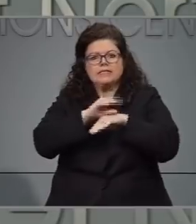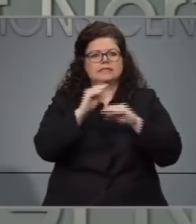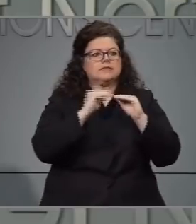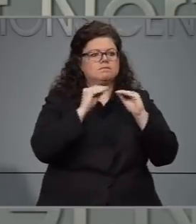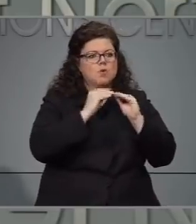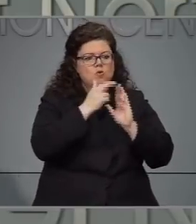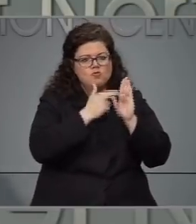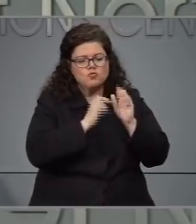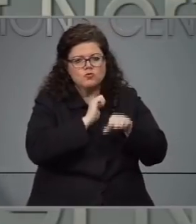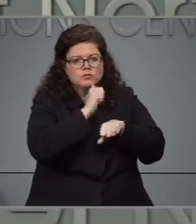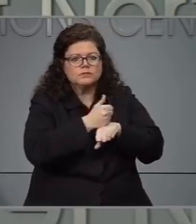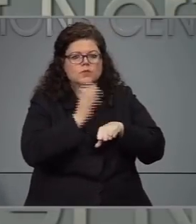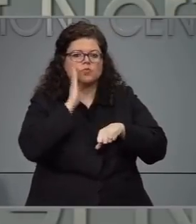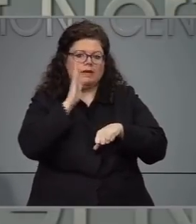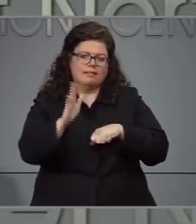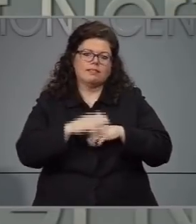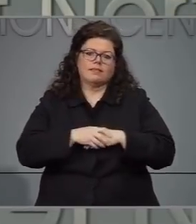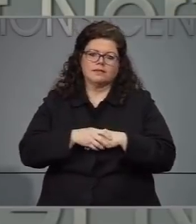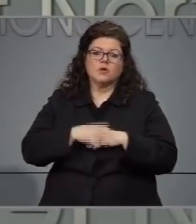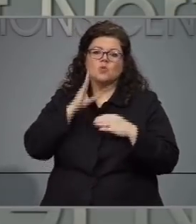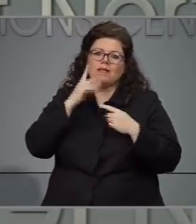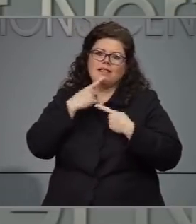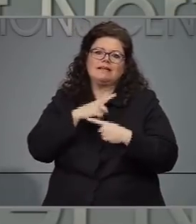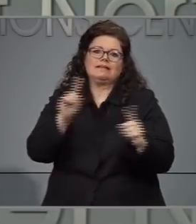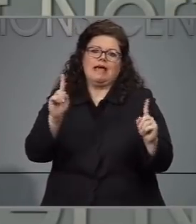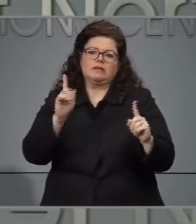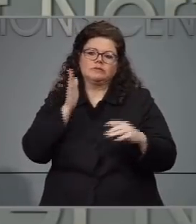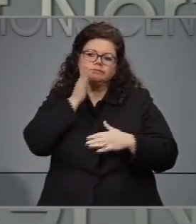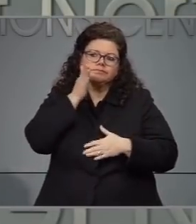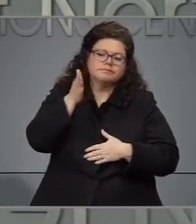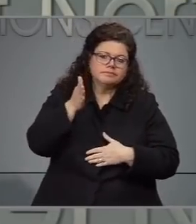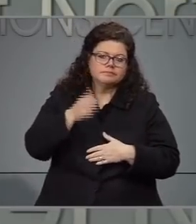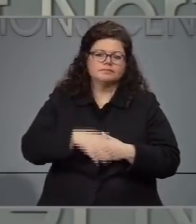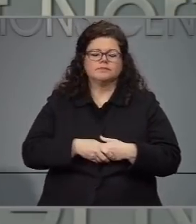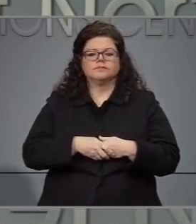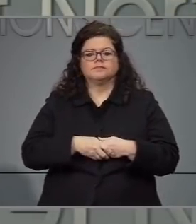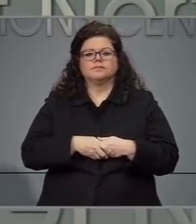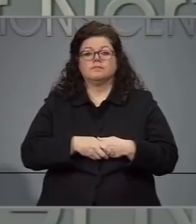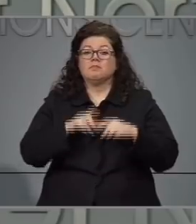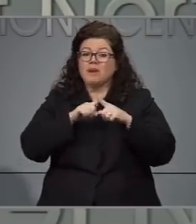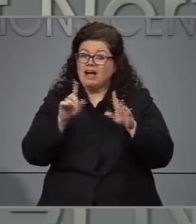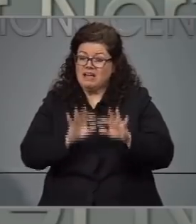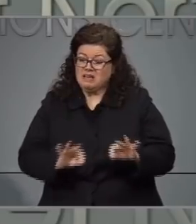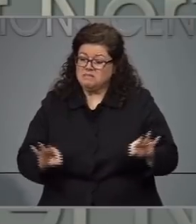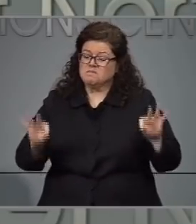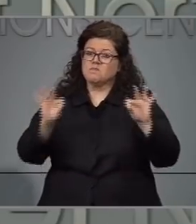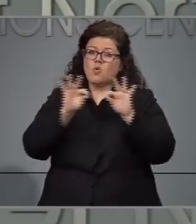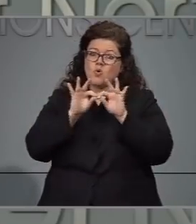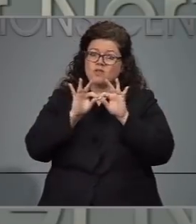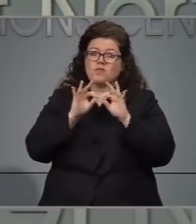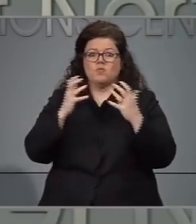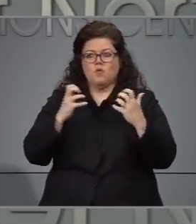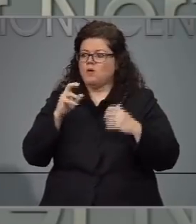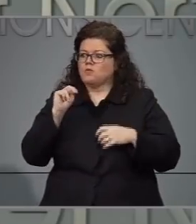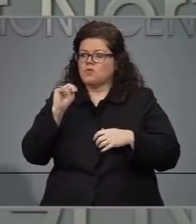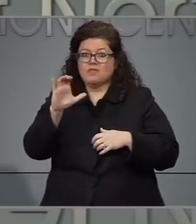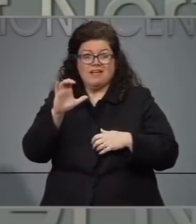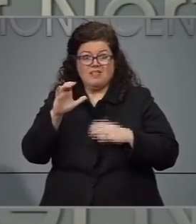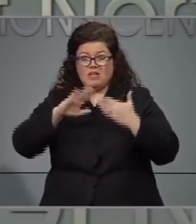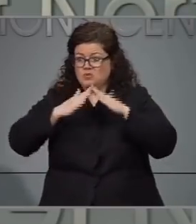that we will be announcing soon. It's imperative that we keep North Carolinians